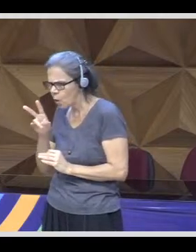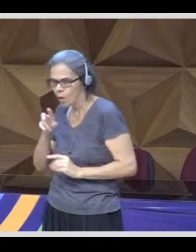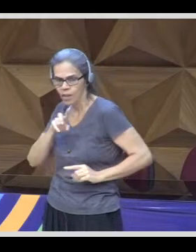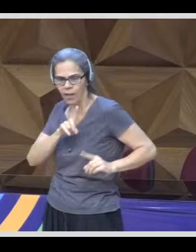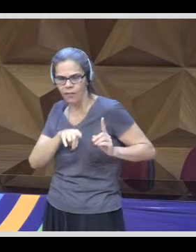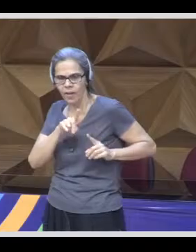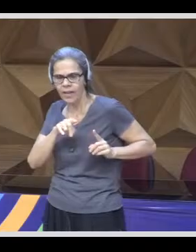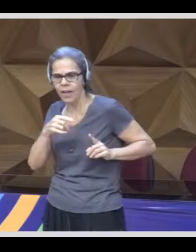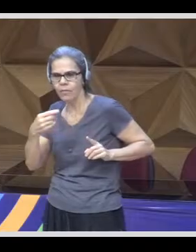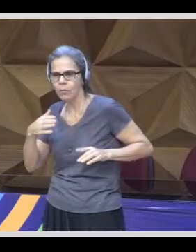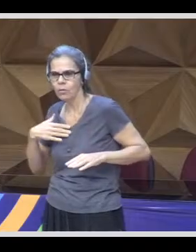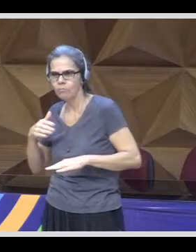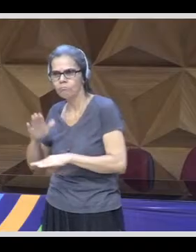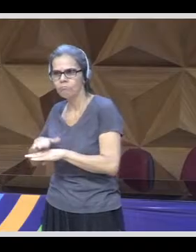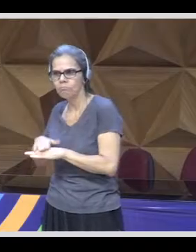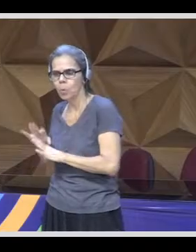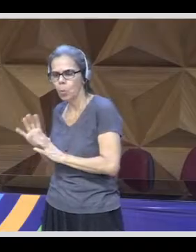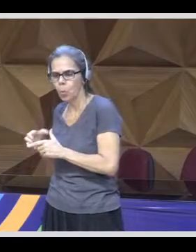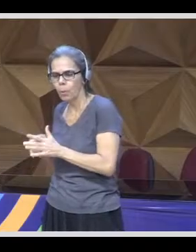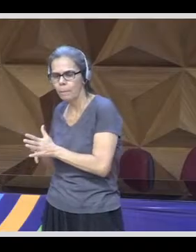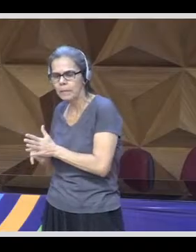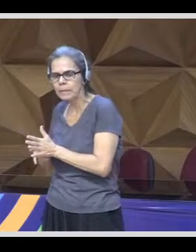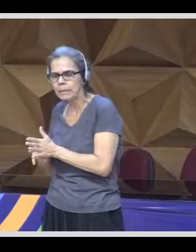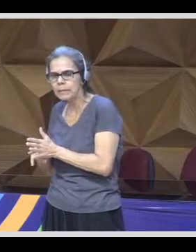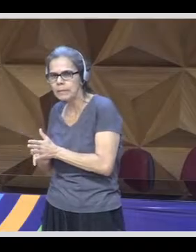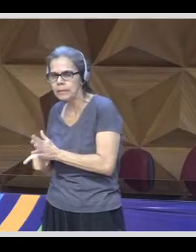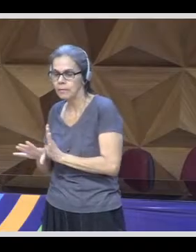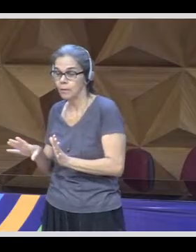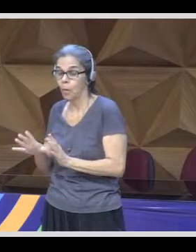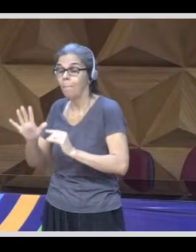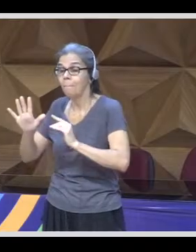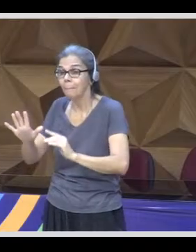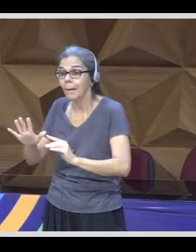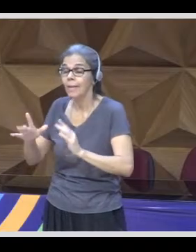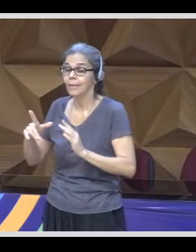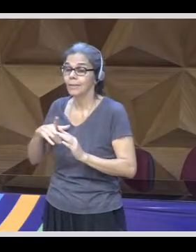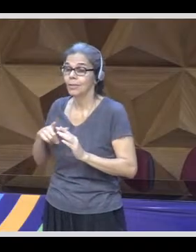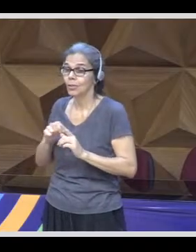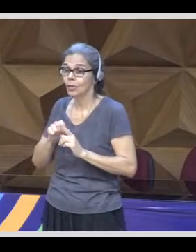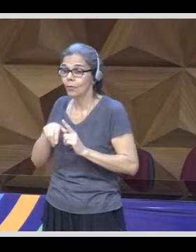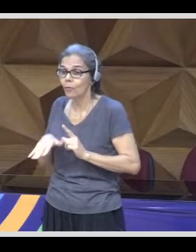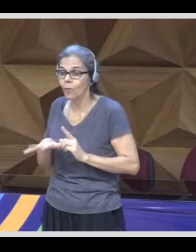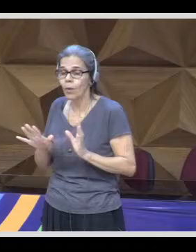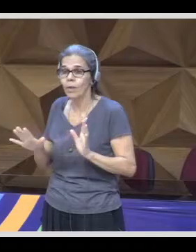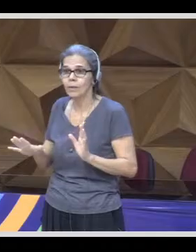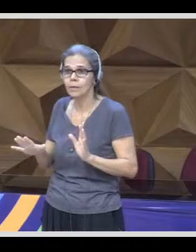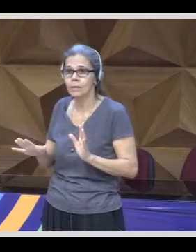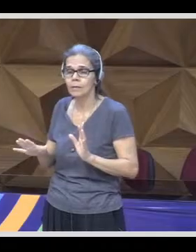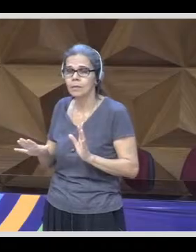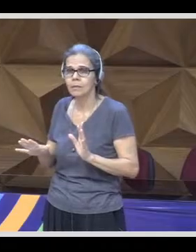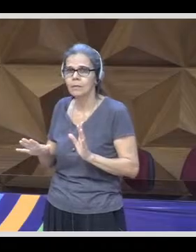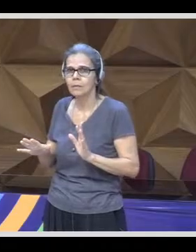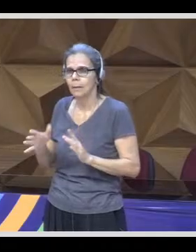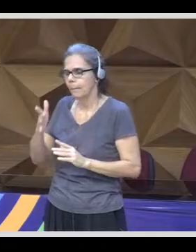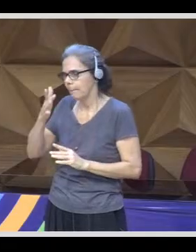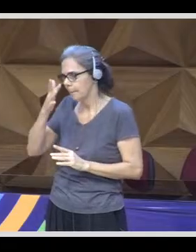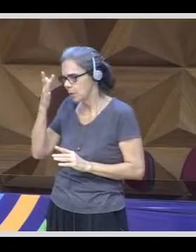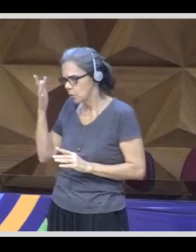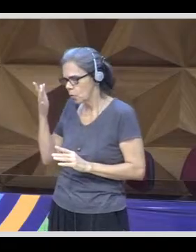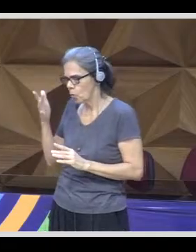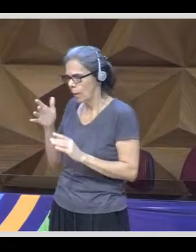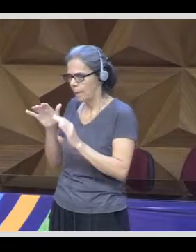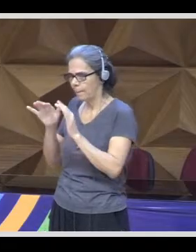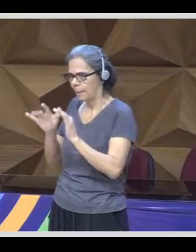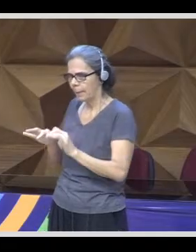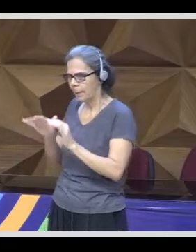influence. They are very central in the network, meaning that whenever they write something, a bunch of people write afterwards. And